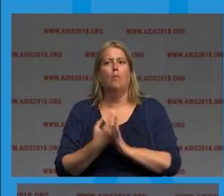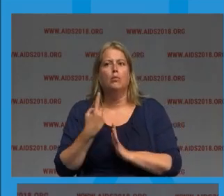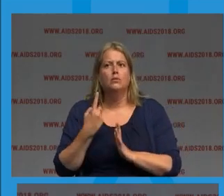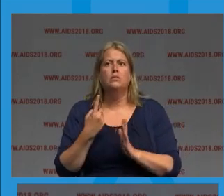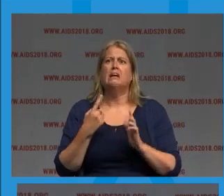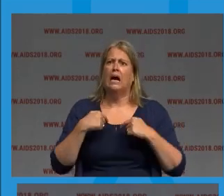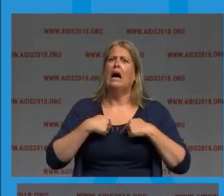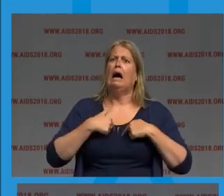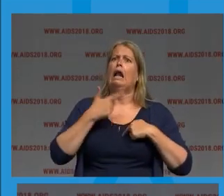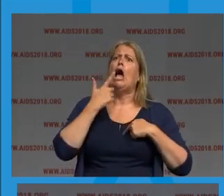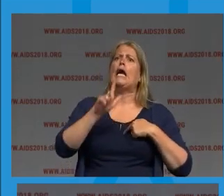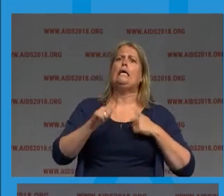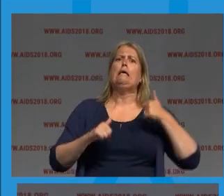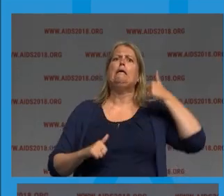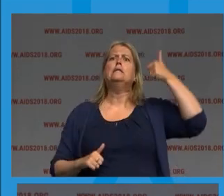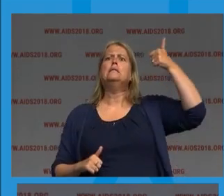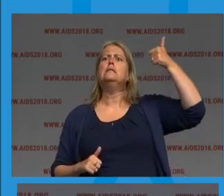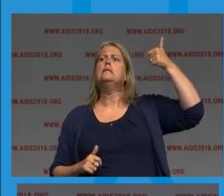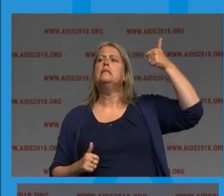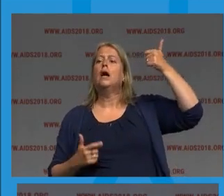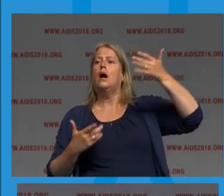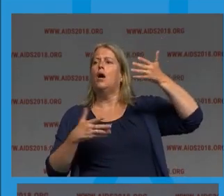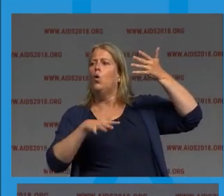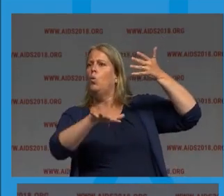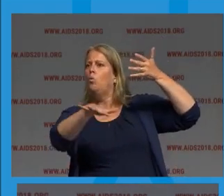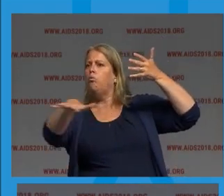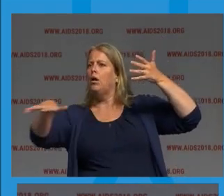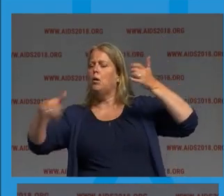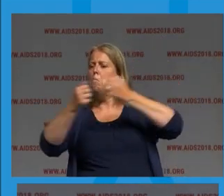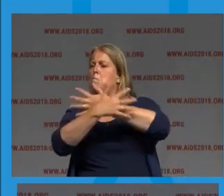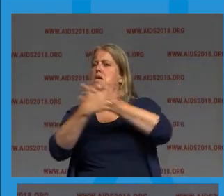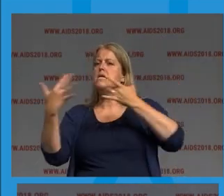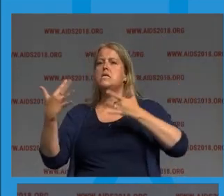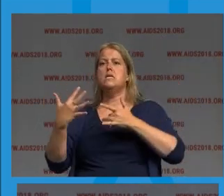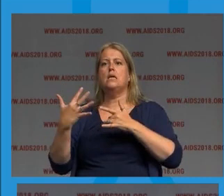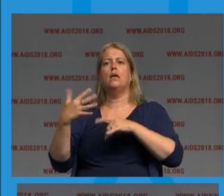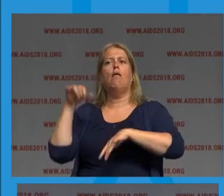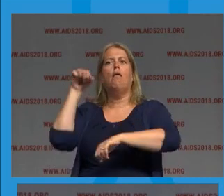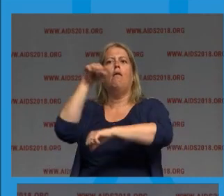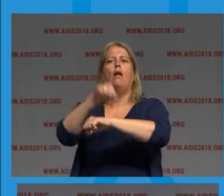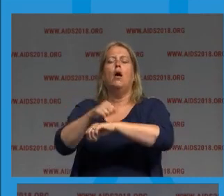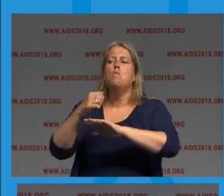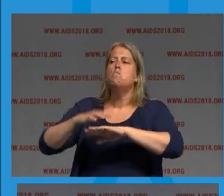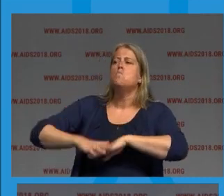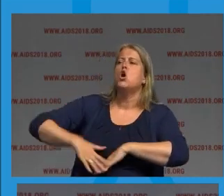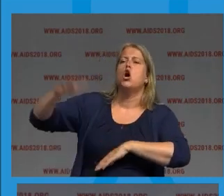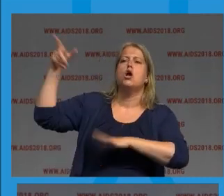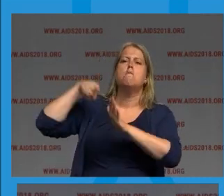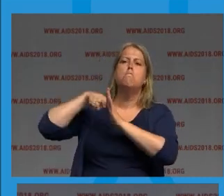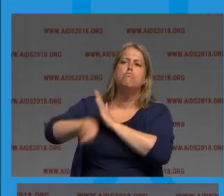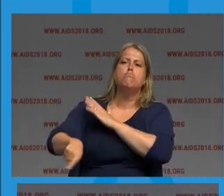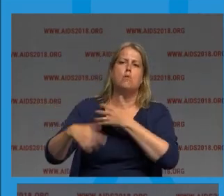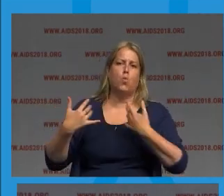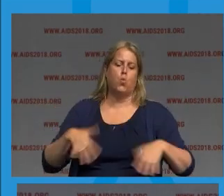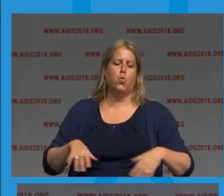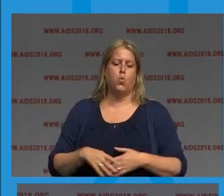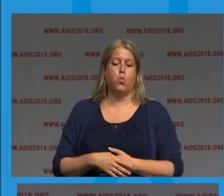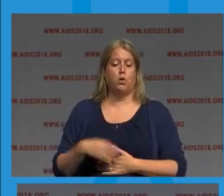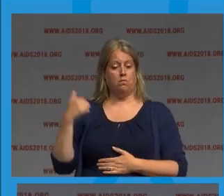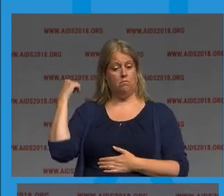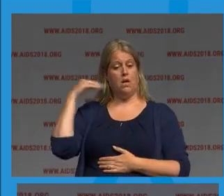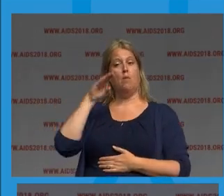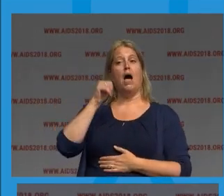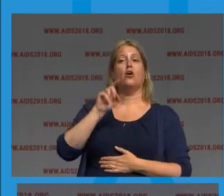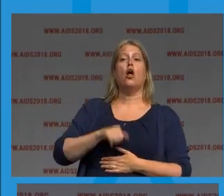am. Compared that there are many who have received much harsher sentences. And as pictured here, Michael